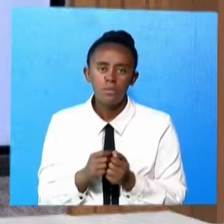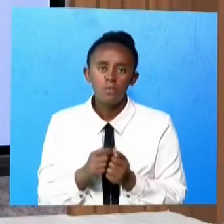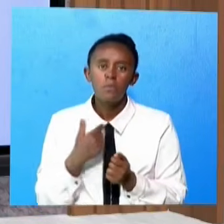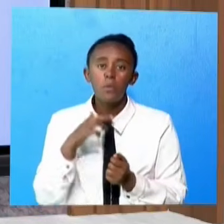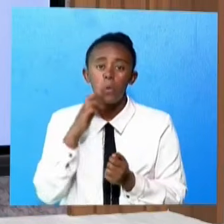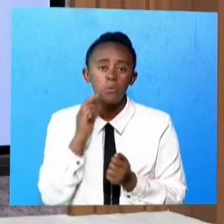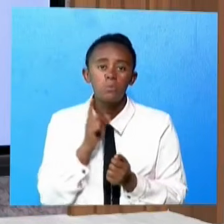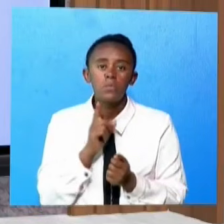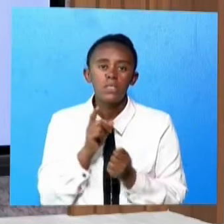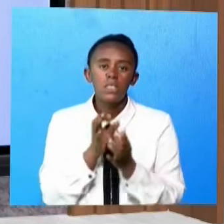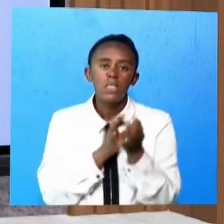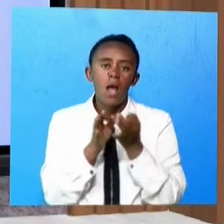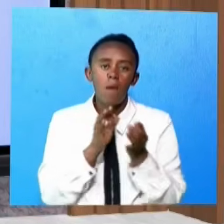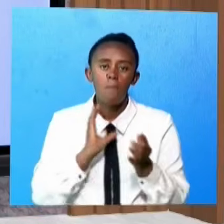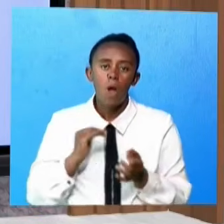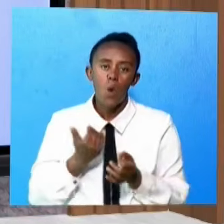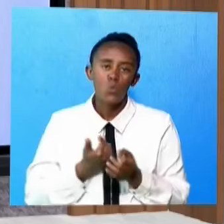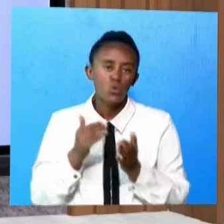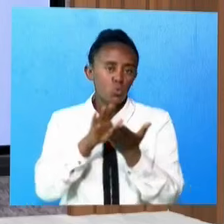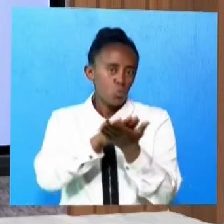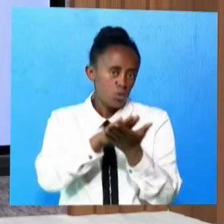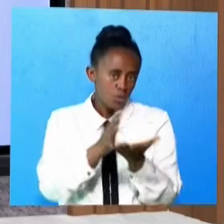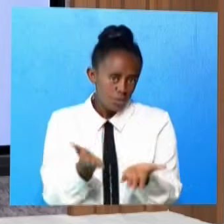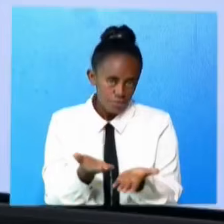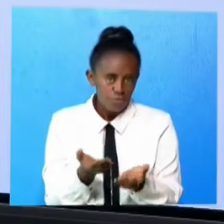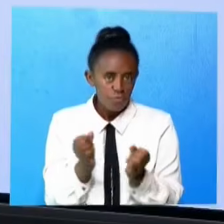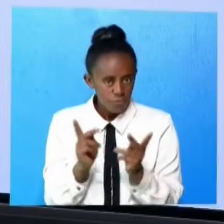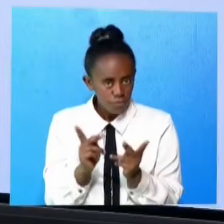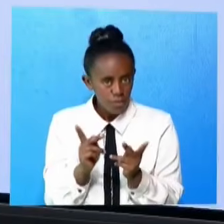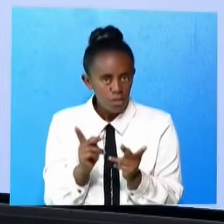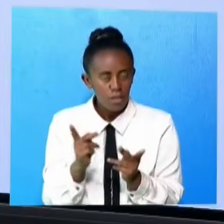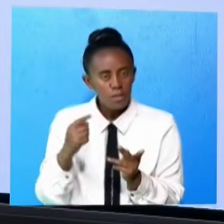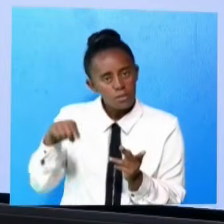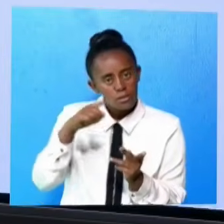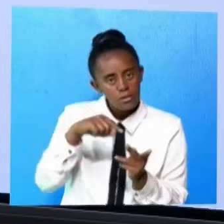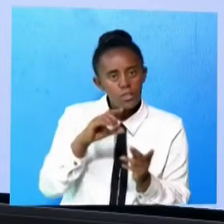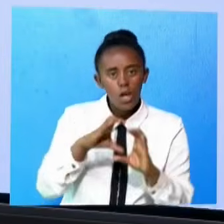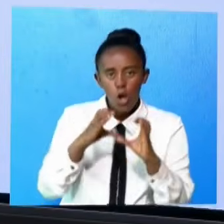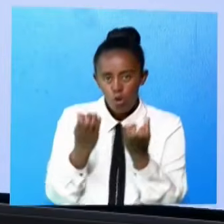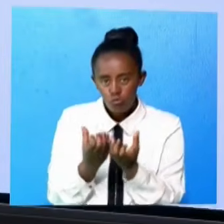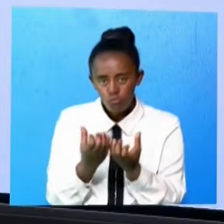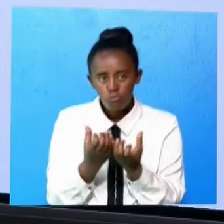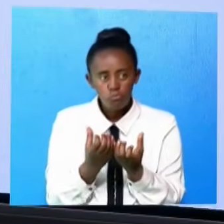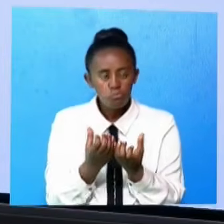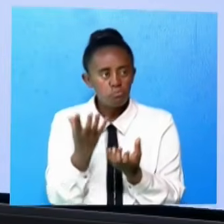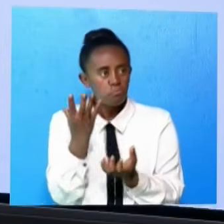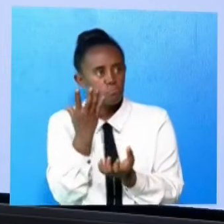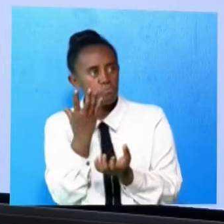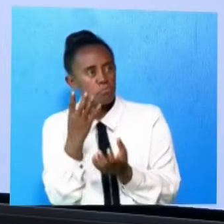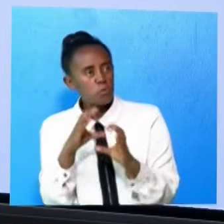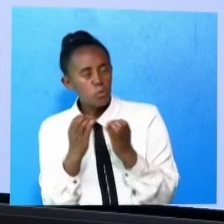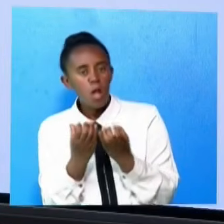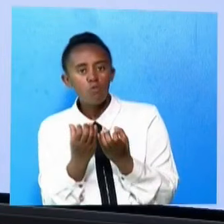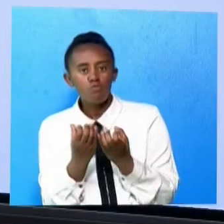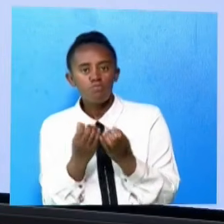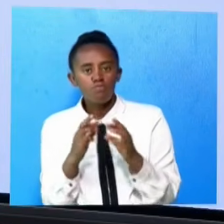school based on its width. Okay? Based on what? The classrooms. Our classroom